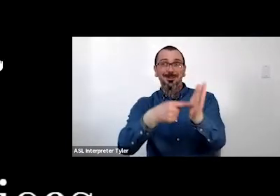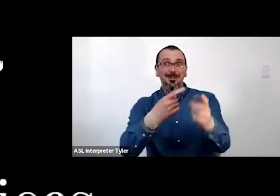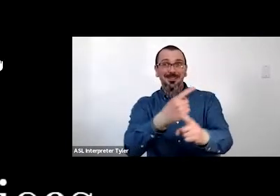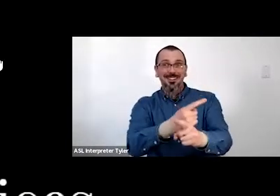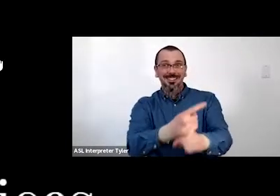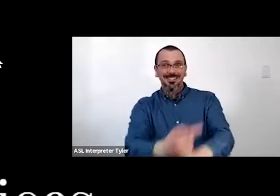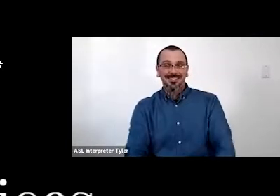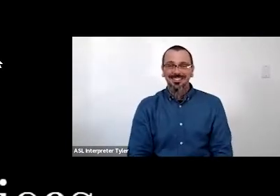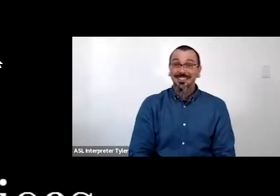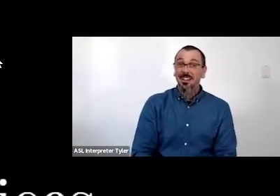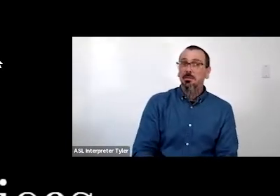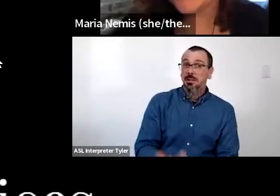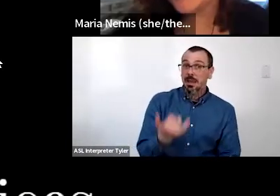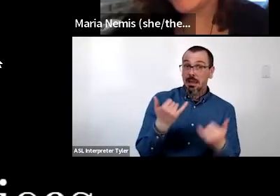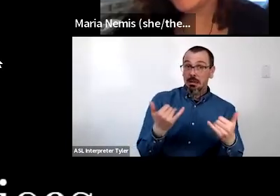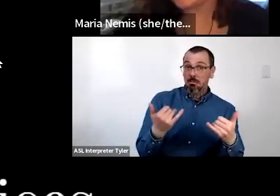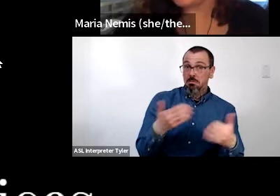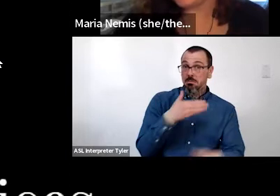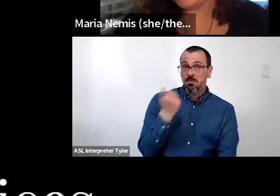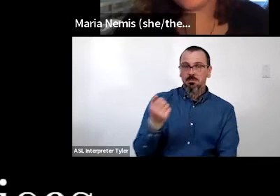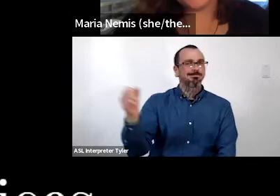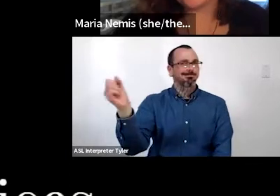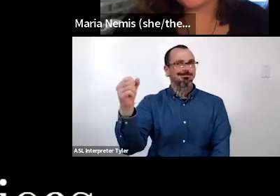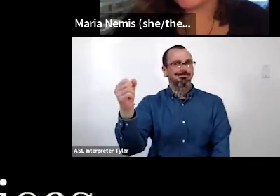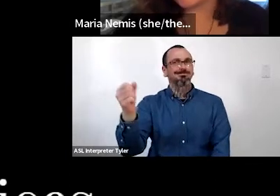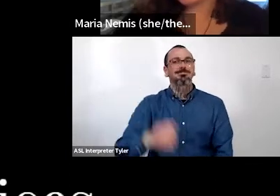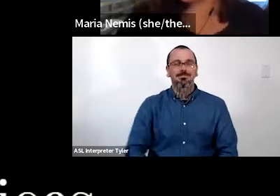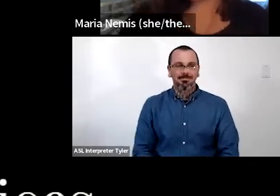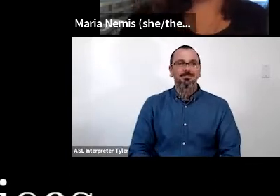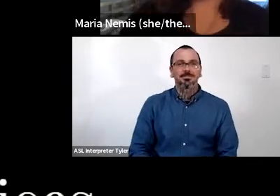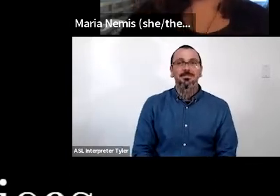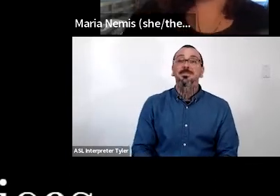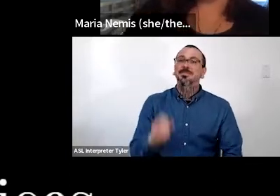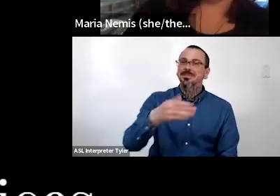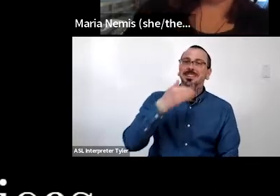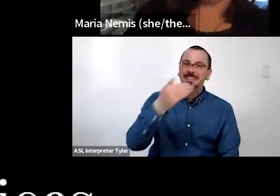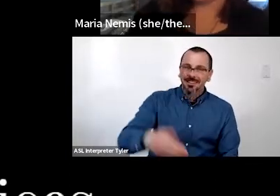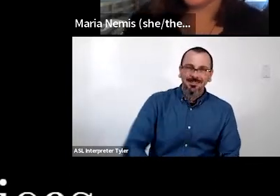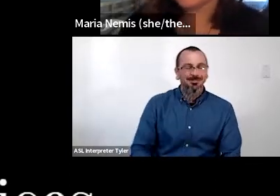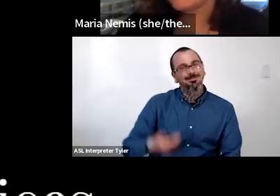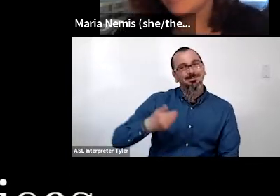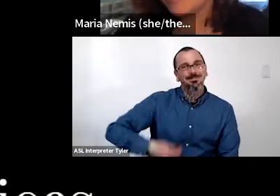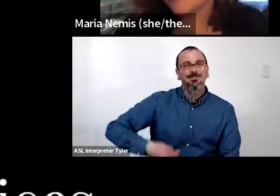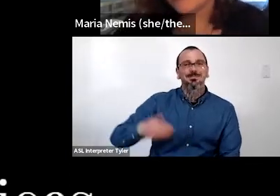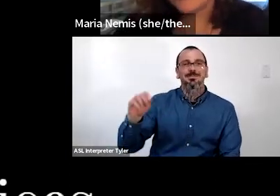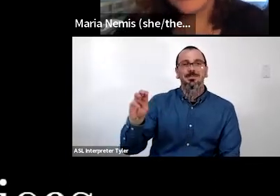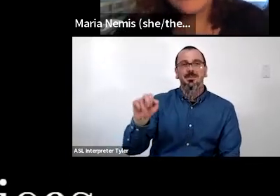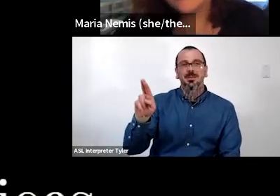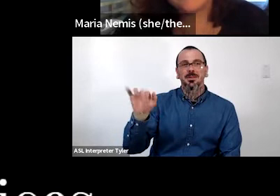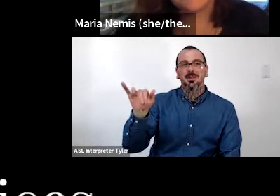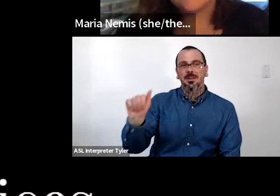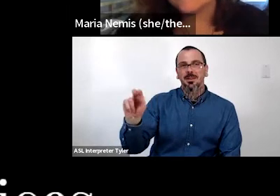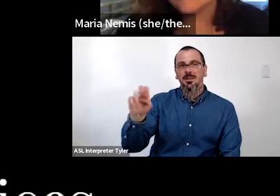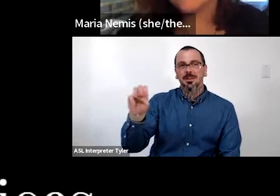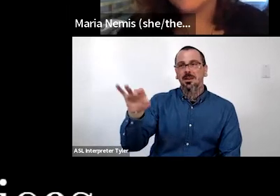slides. Perfect. All right, thank you. So hey everybody, as I said, my name is Maria Nemes. My pronouns are she,